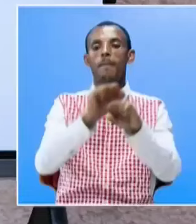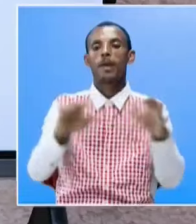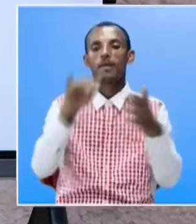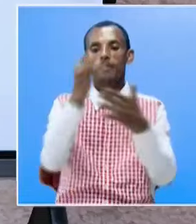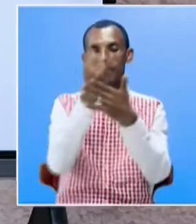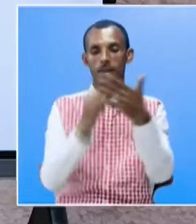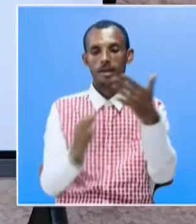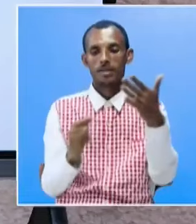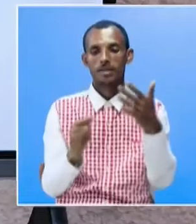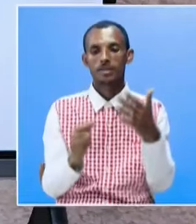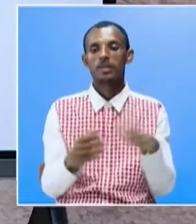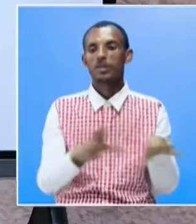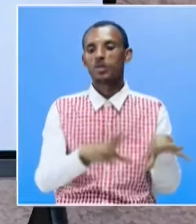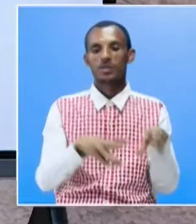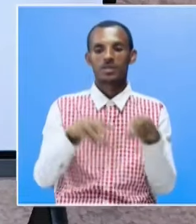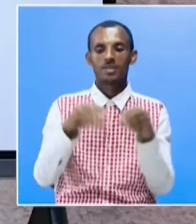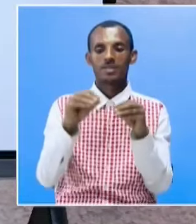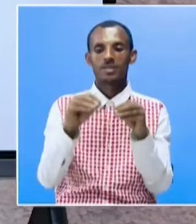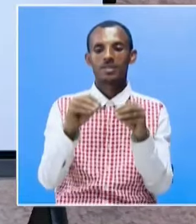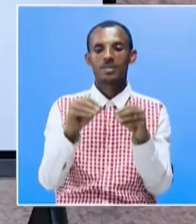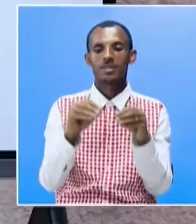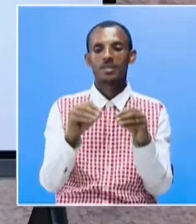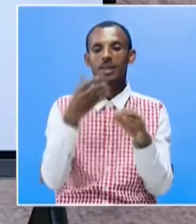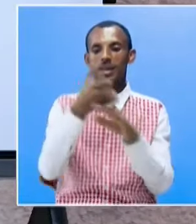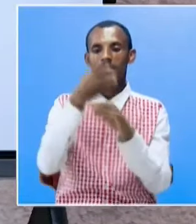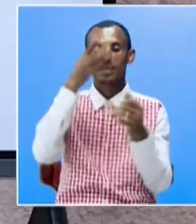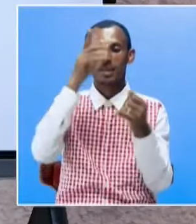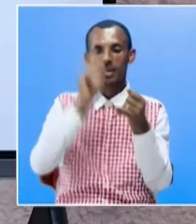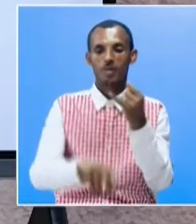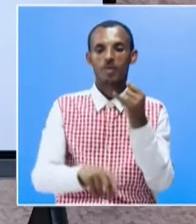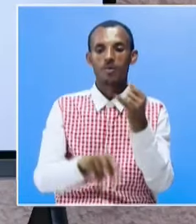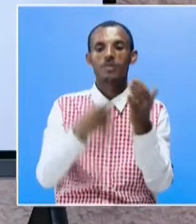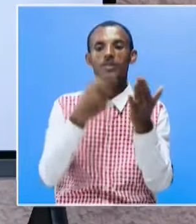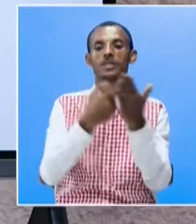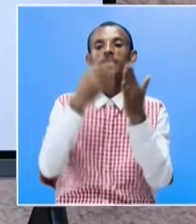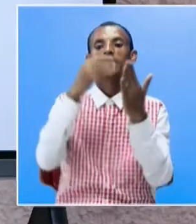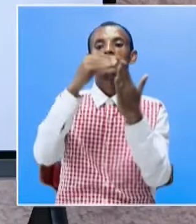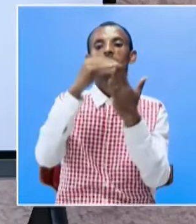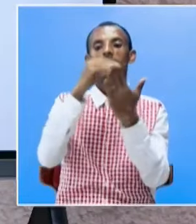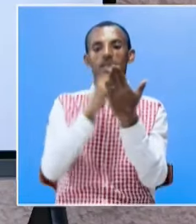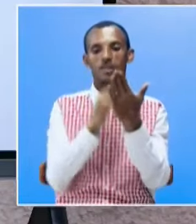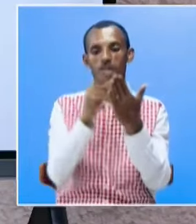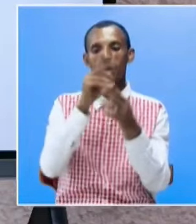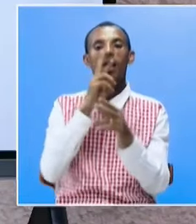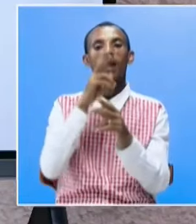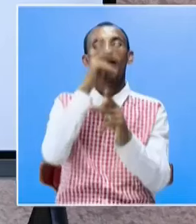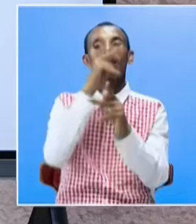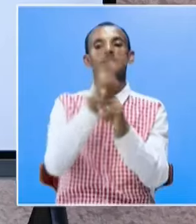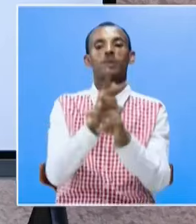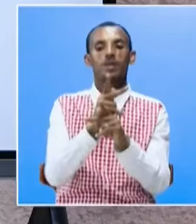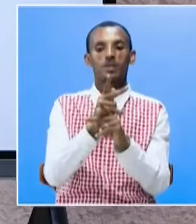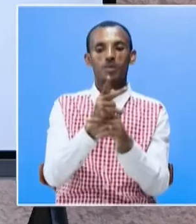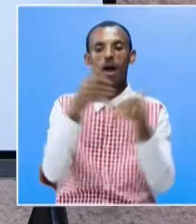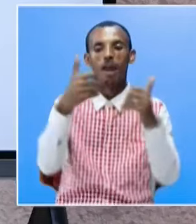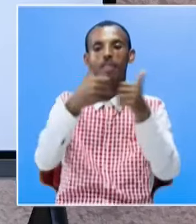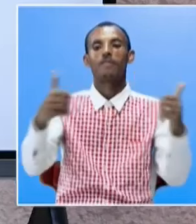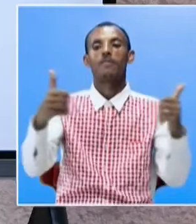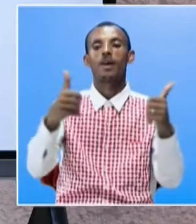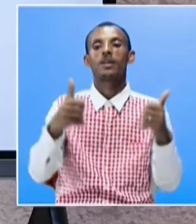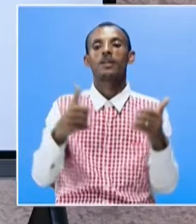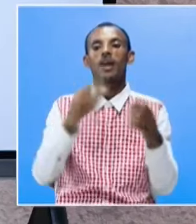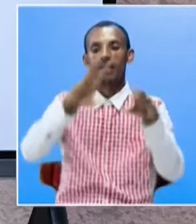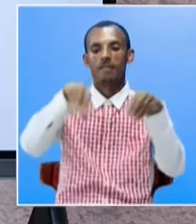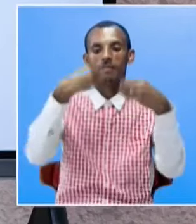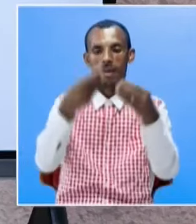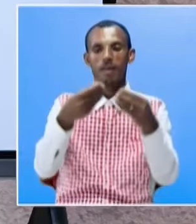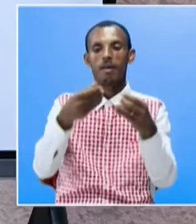figures. Students, at the end of this lesson, you are expected to identify whether a given